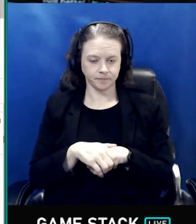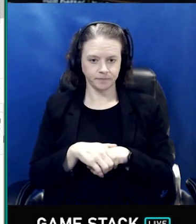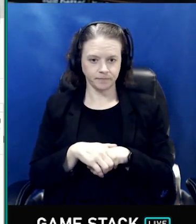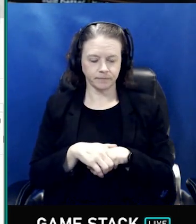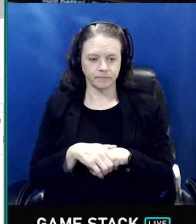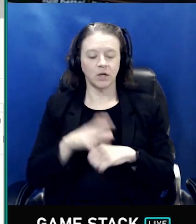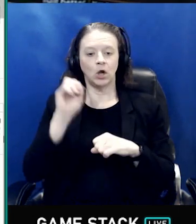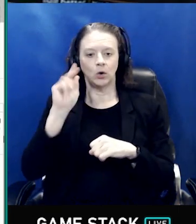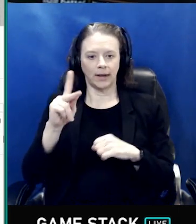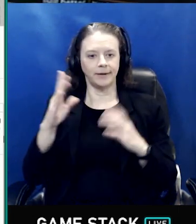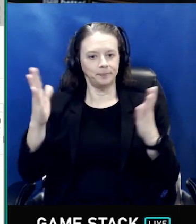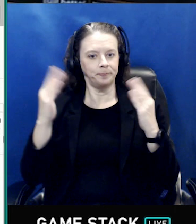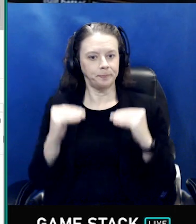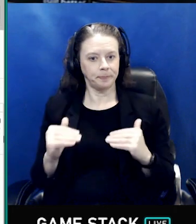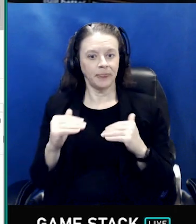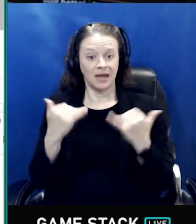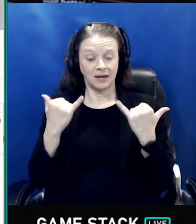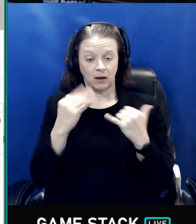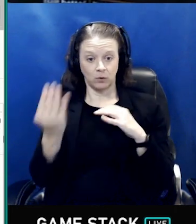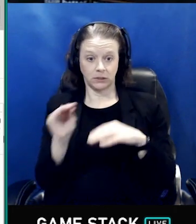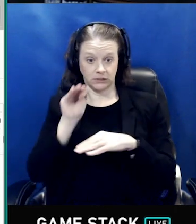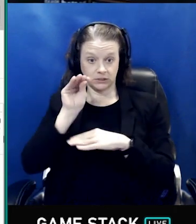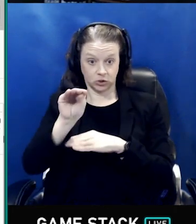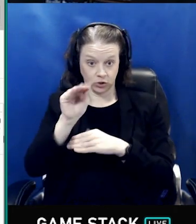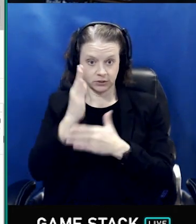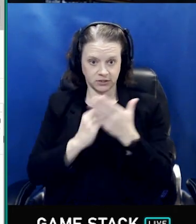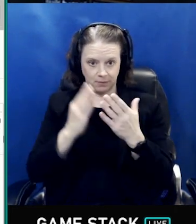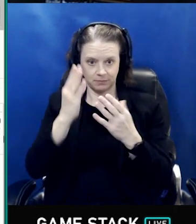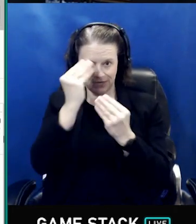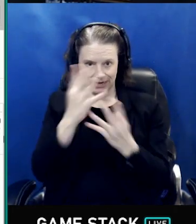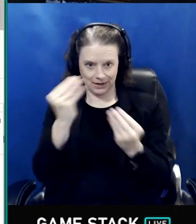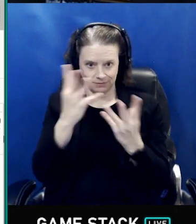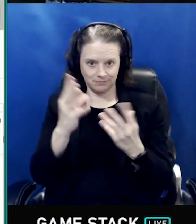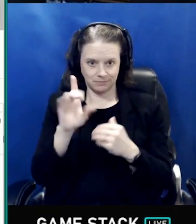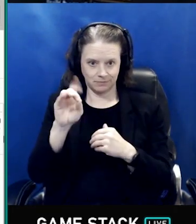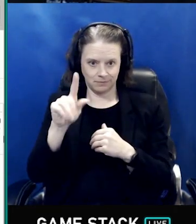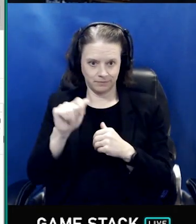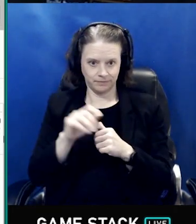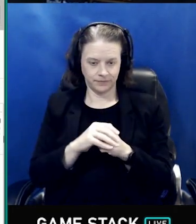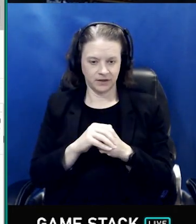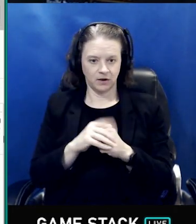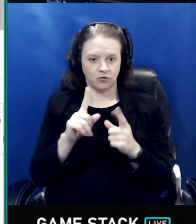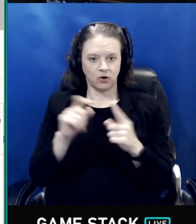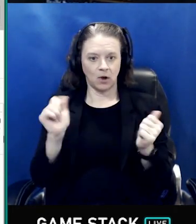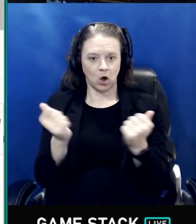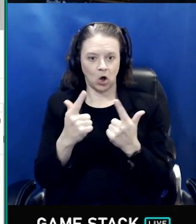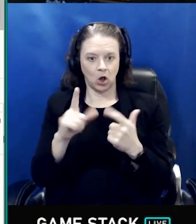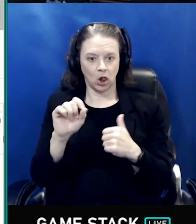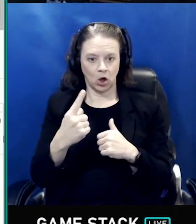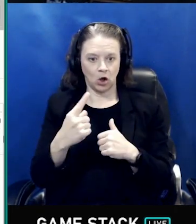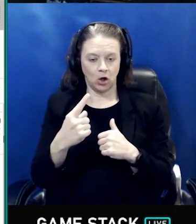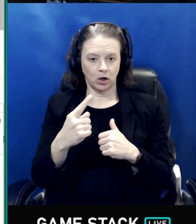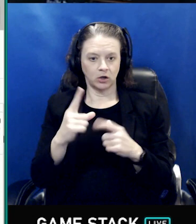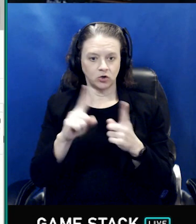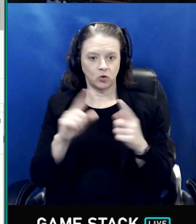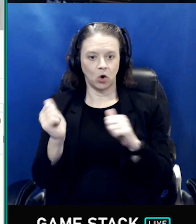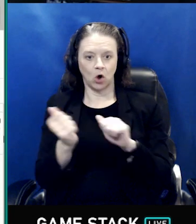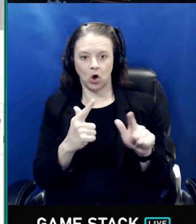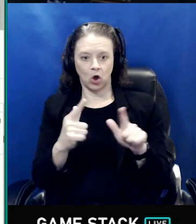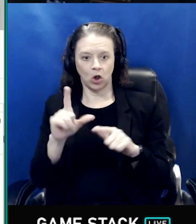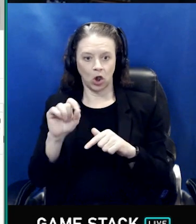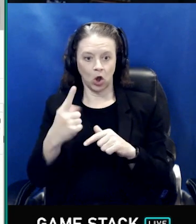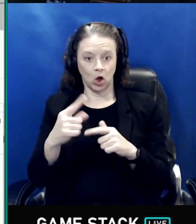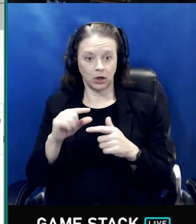Okay, so let's insert some data from all log source to all log table and find out if it works well or